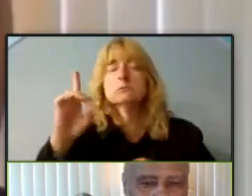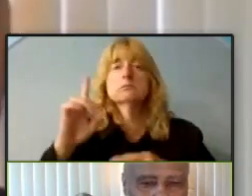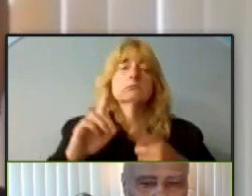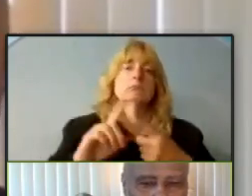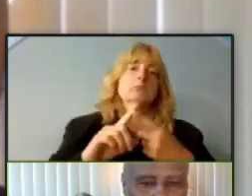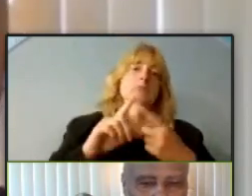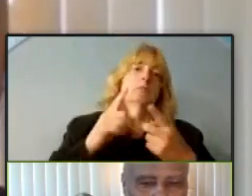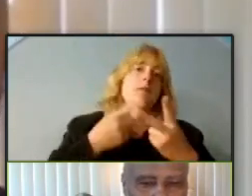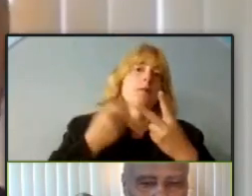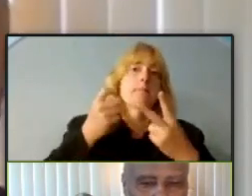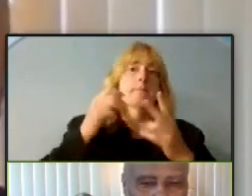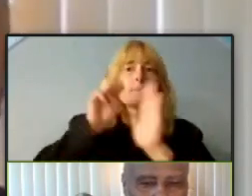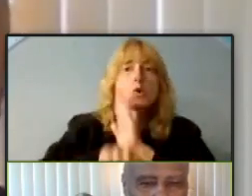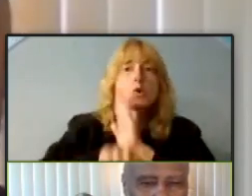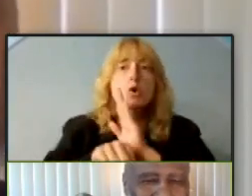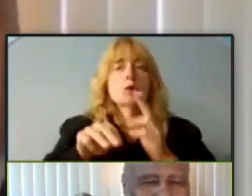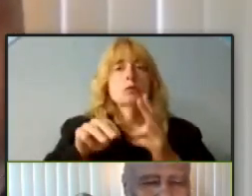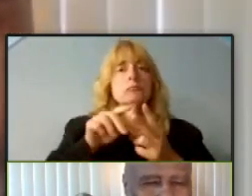murder.